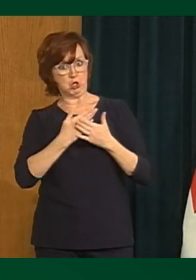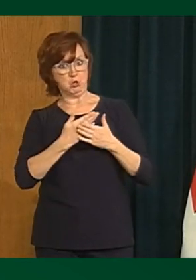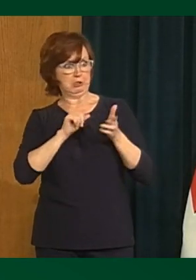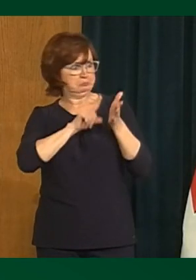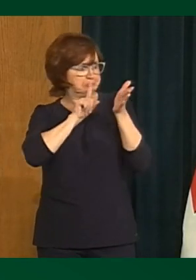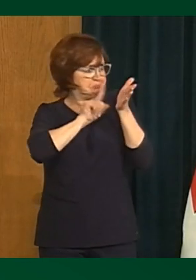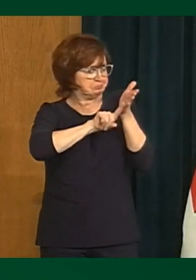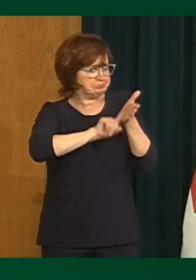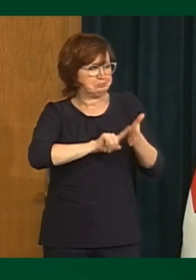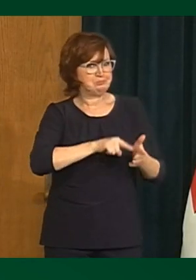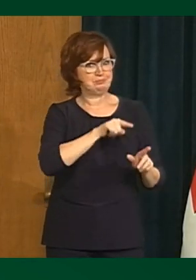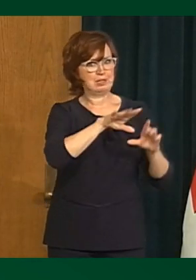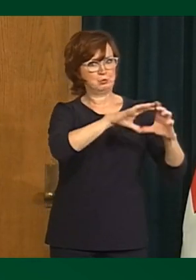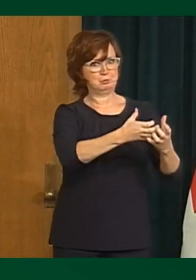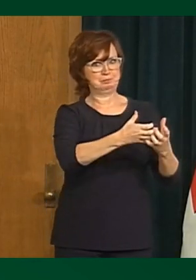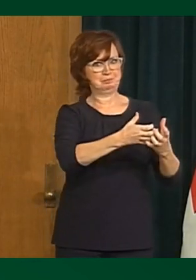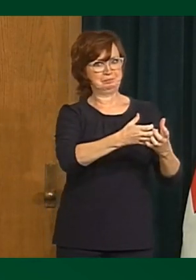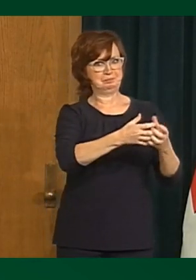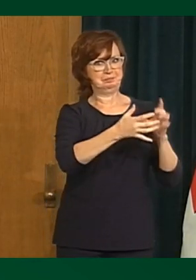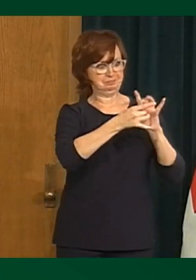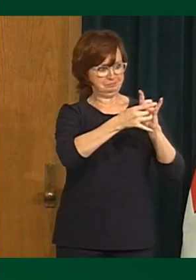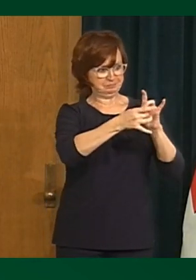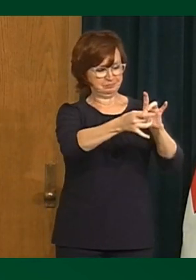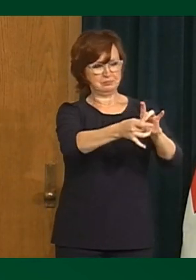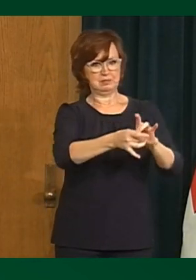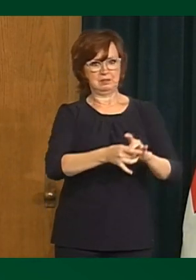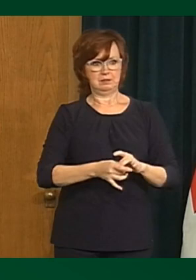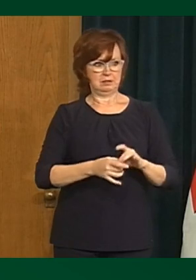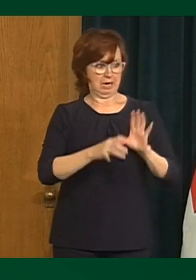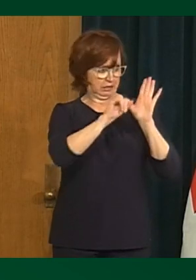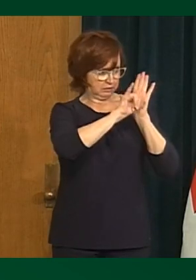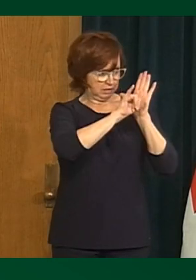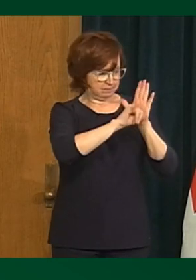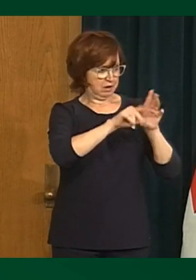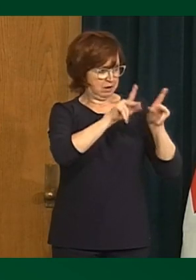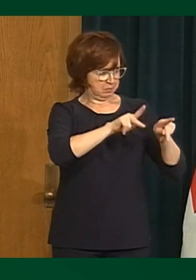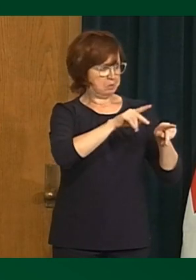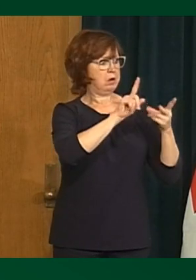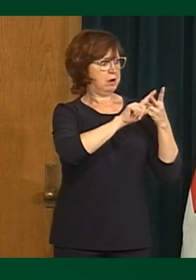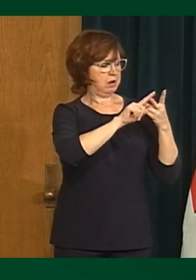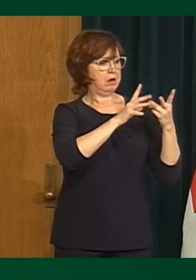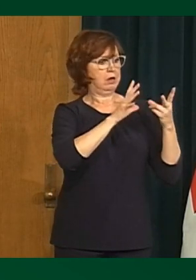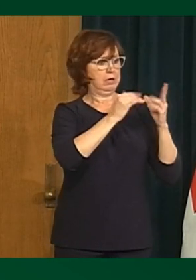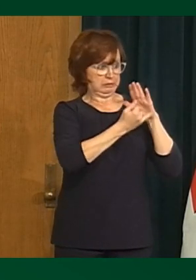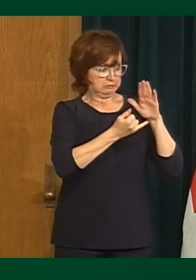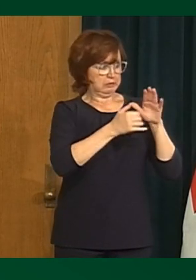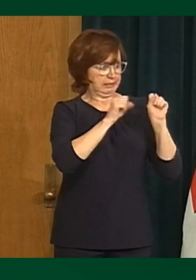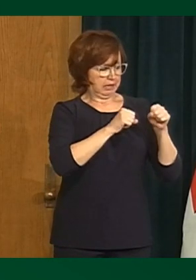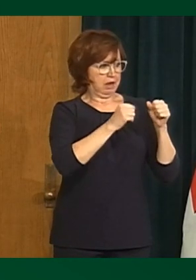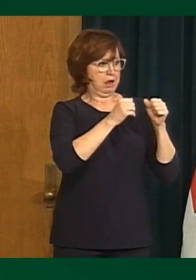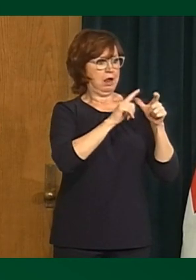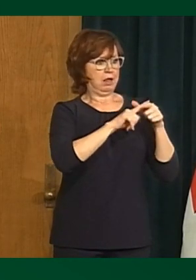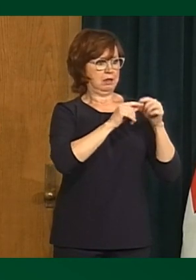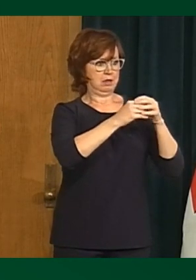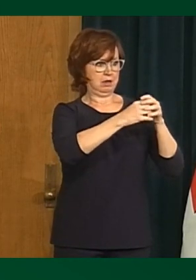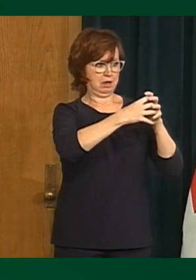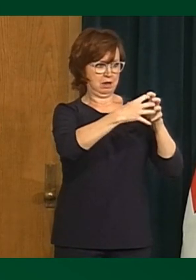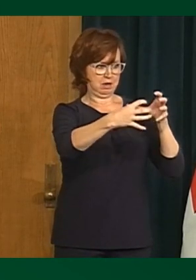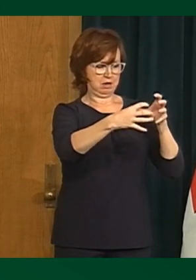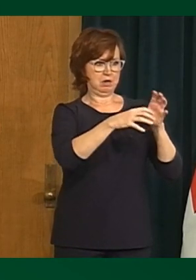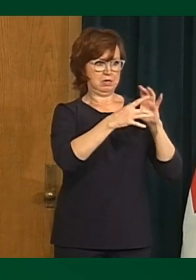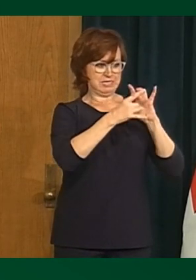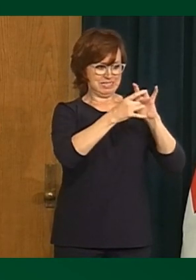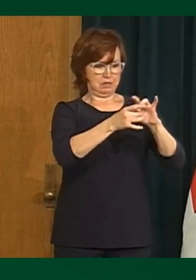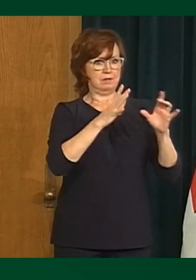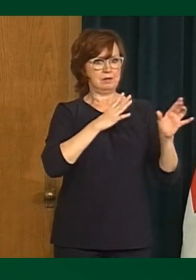and ensuring that they all can isolate for the required period of time. That starts to change as we reopen our economy and understanding